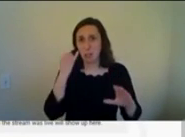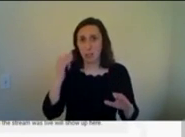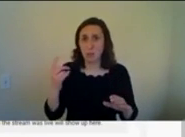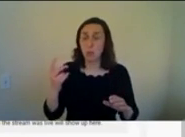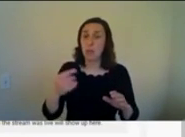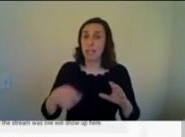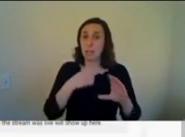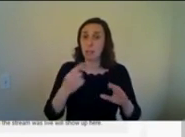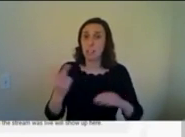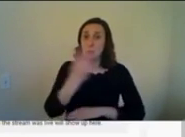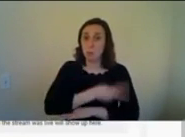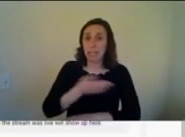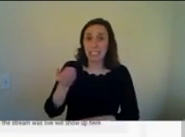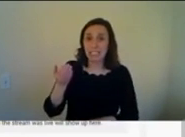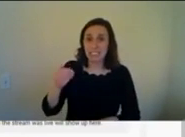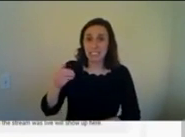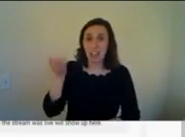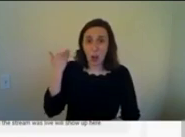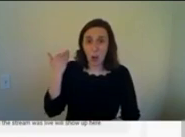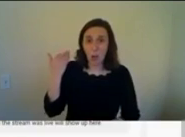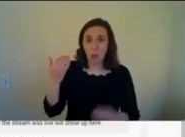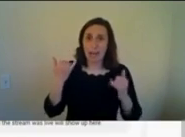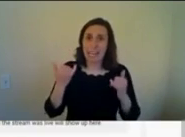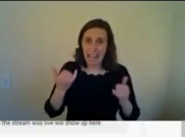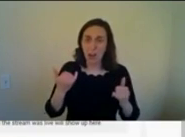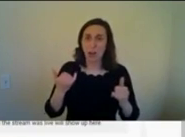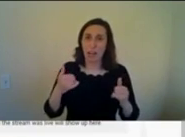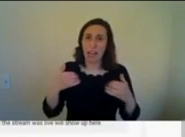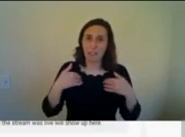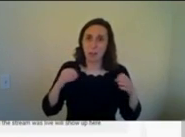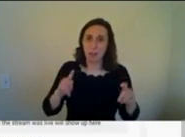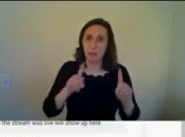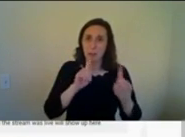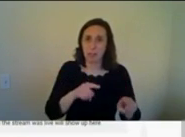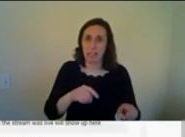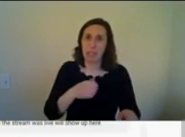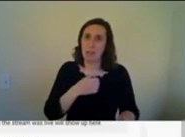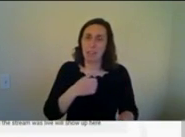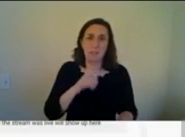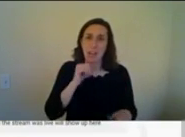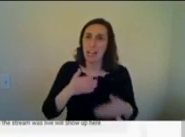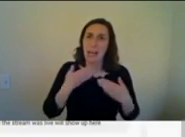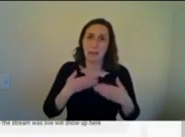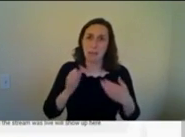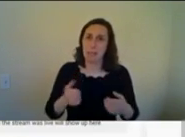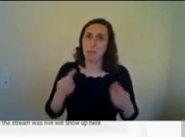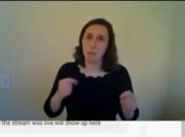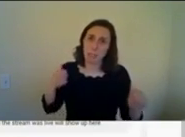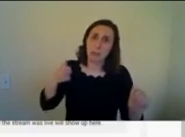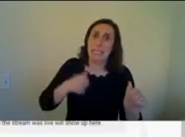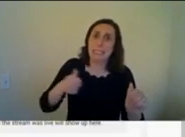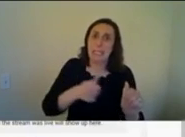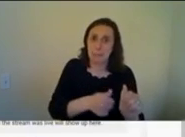days ago, I am just now replying. I am not happy with that, so that's something I'm focusing on a